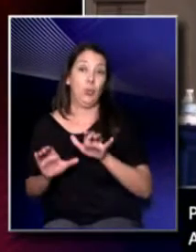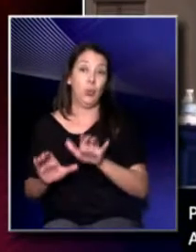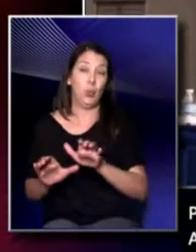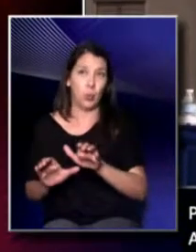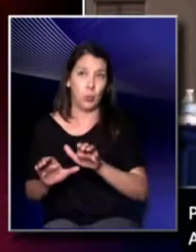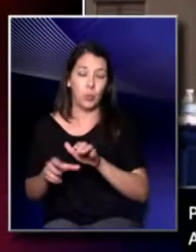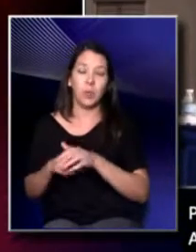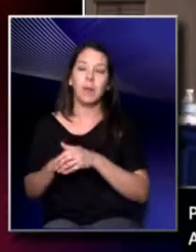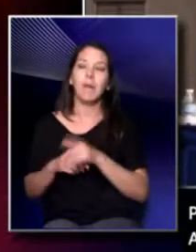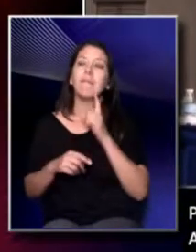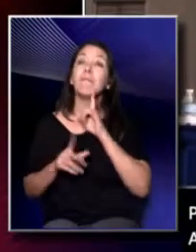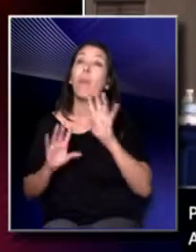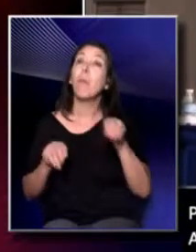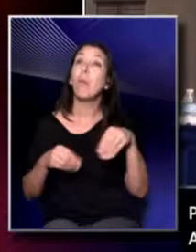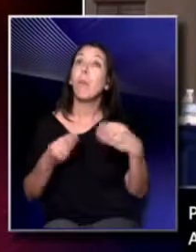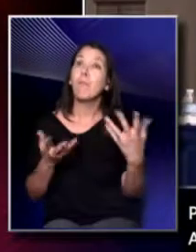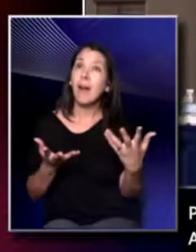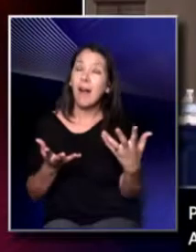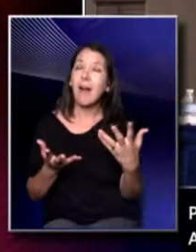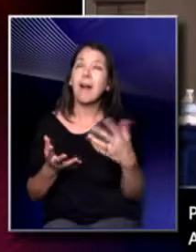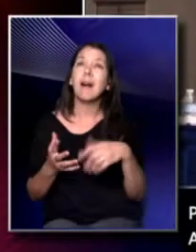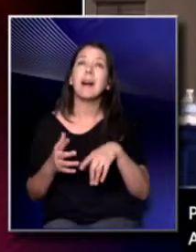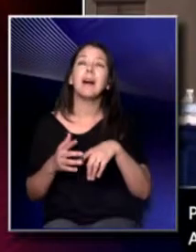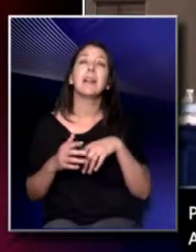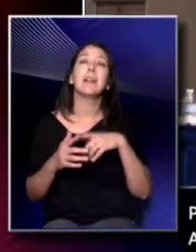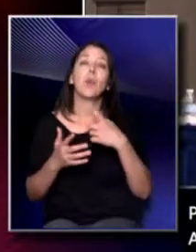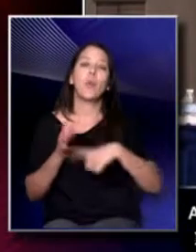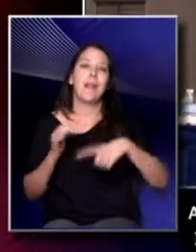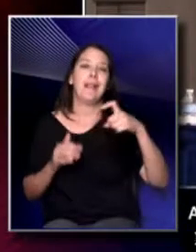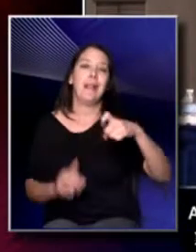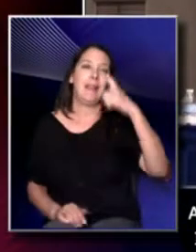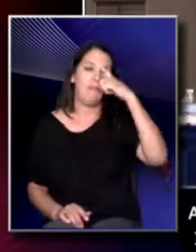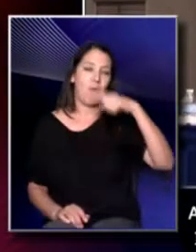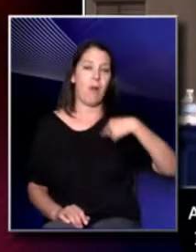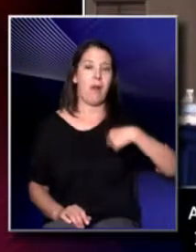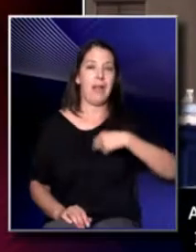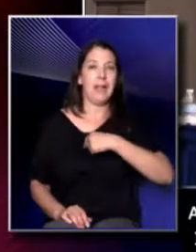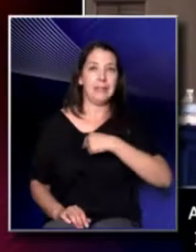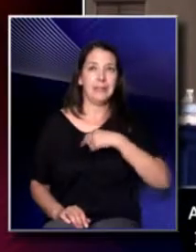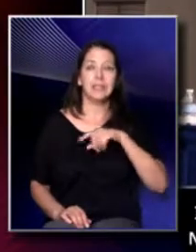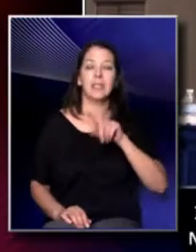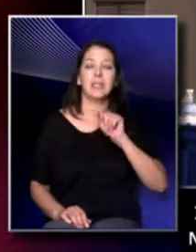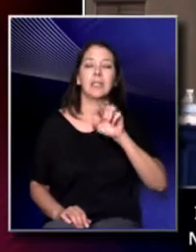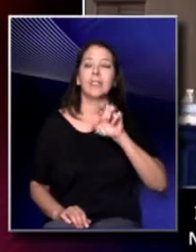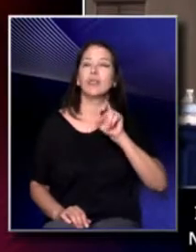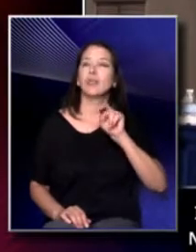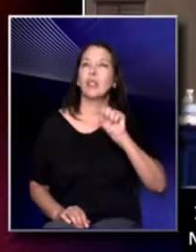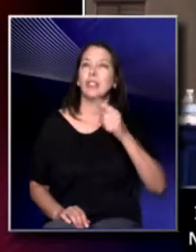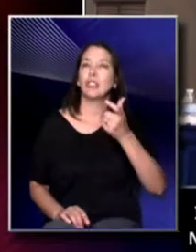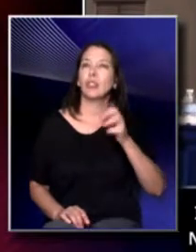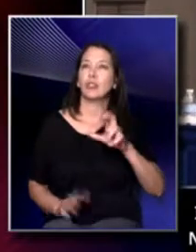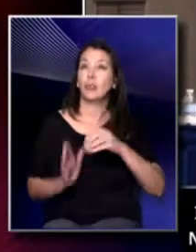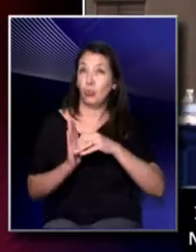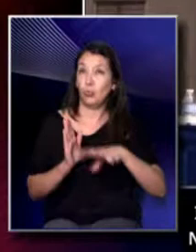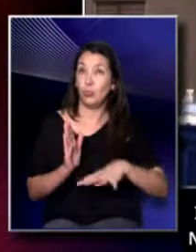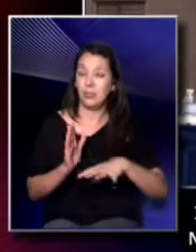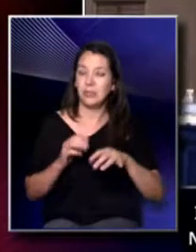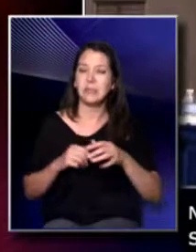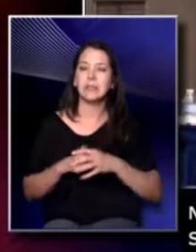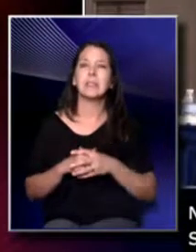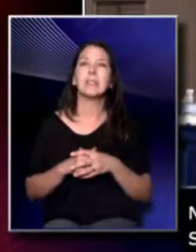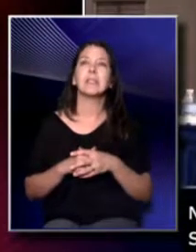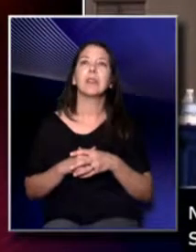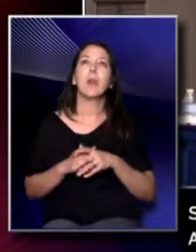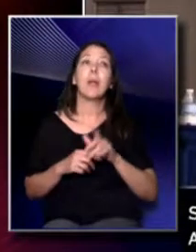and providing the supports necessary for our transgender students. That, as a superintendent, I